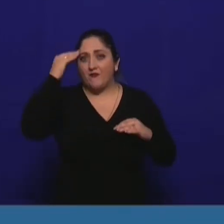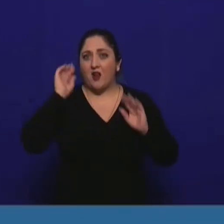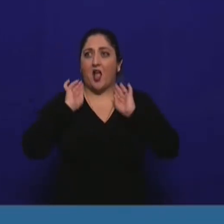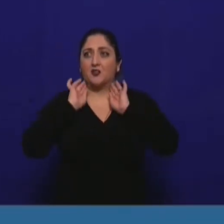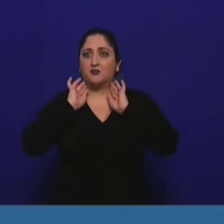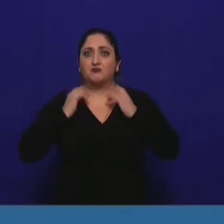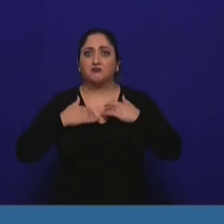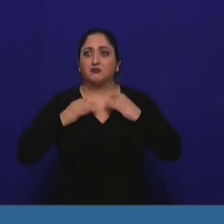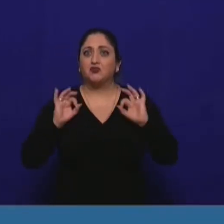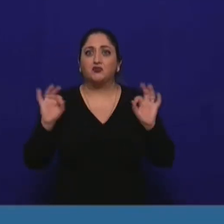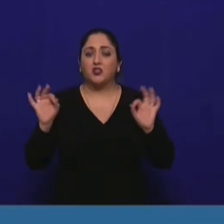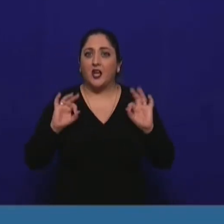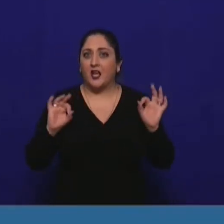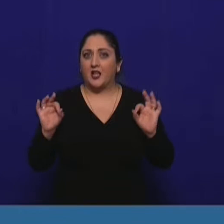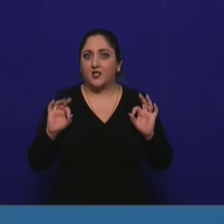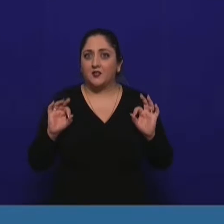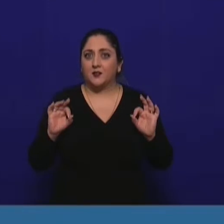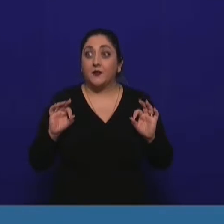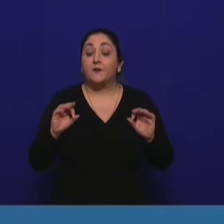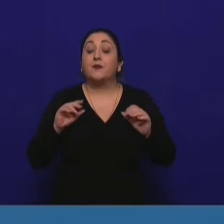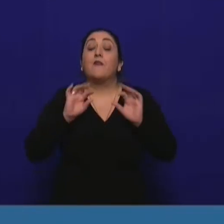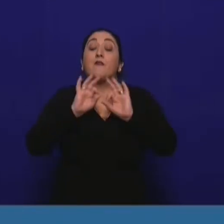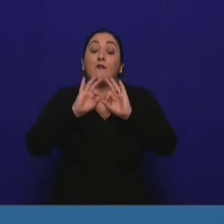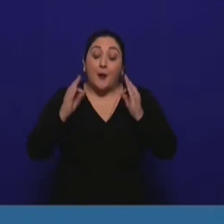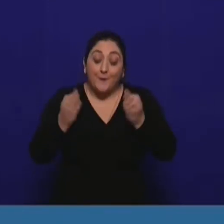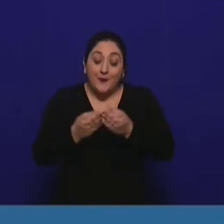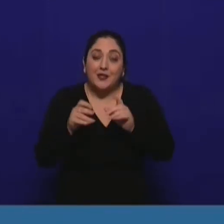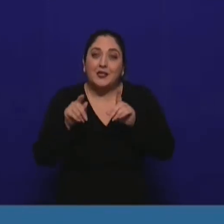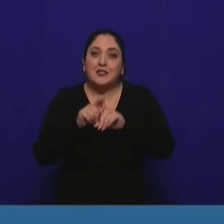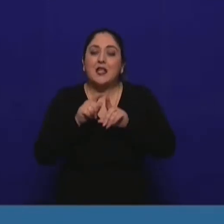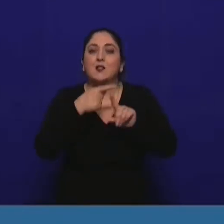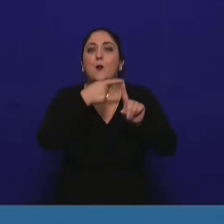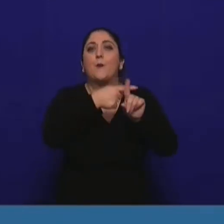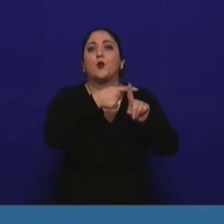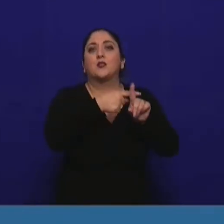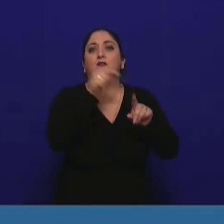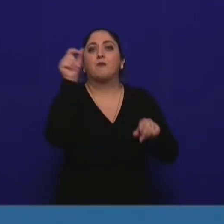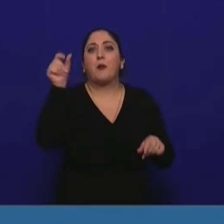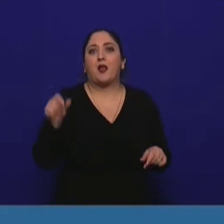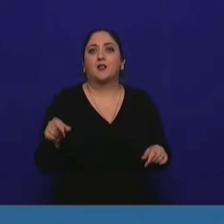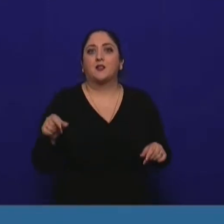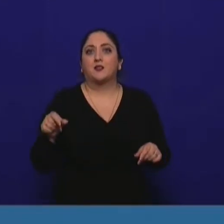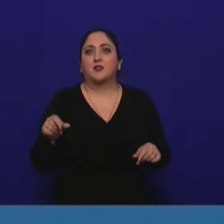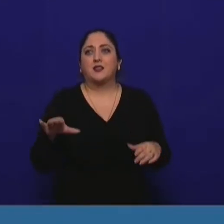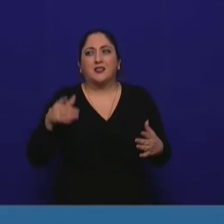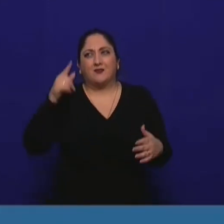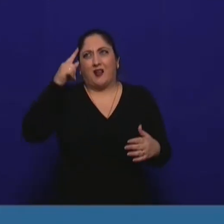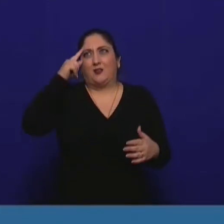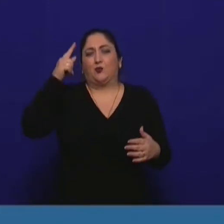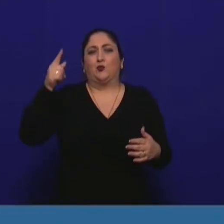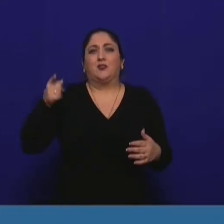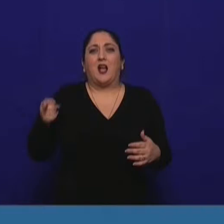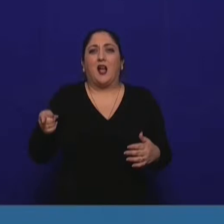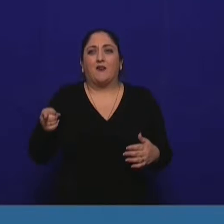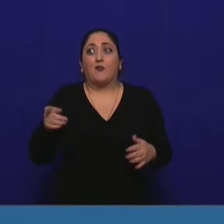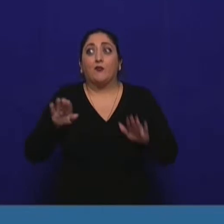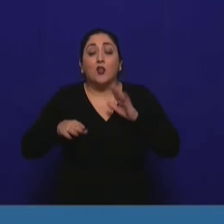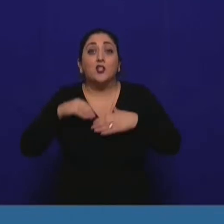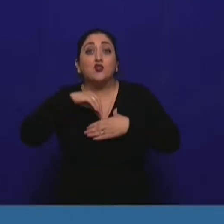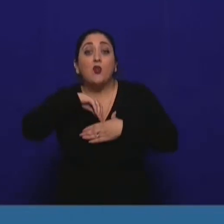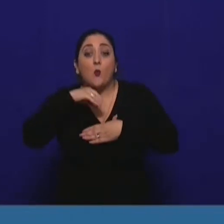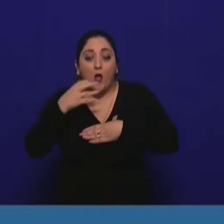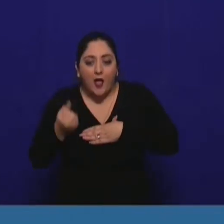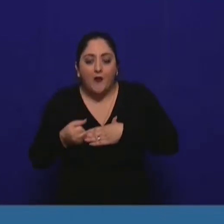illi testja pożittiv. Dak kif ħatkunu tafu jekk hiex asintomatika jew le. Kif